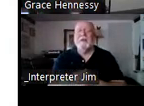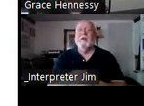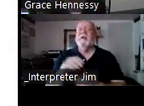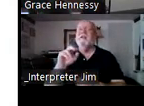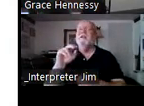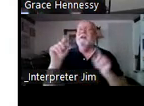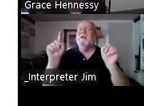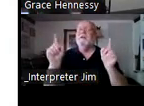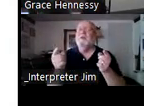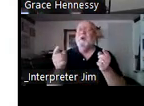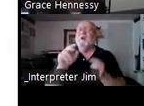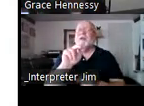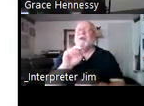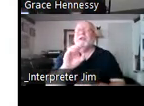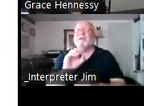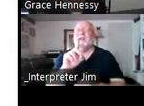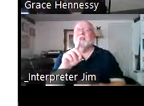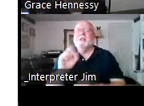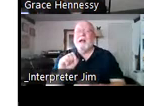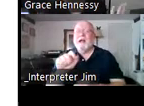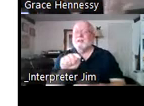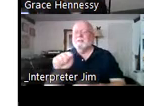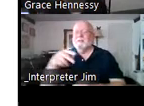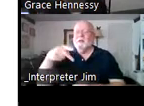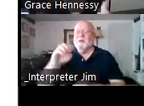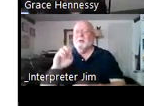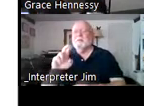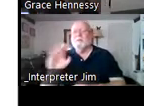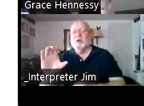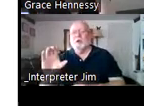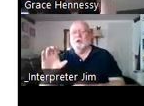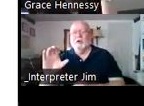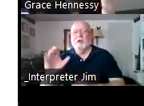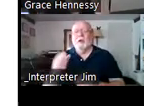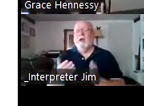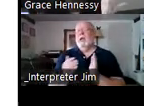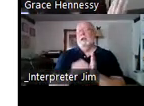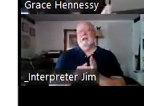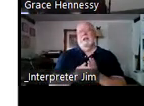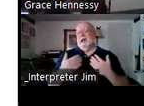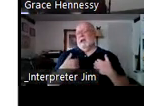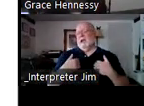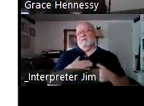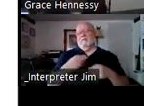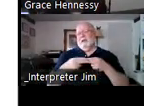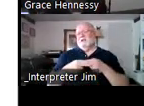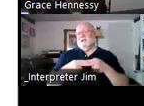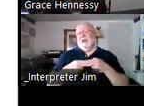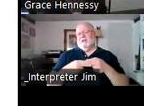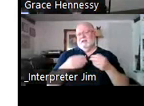preoccupation, escape, risk relationships, and chasing subscale. And again, my slides will be available. These are available online as